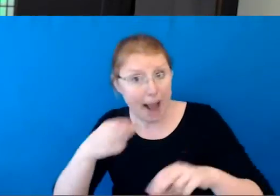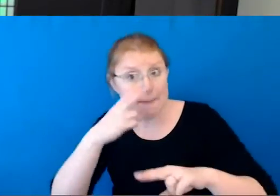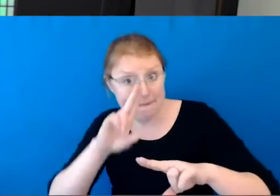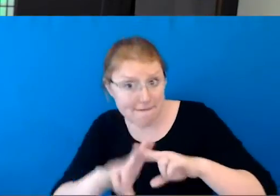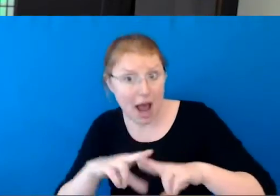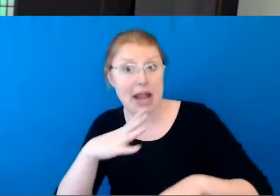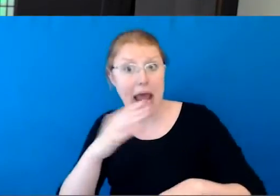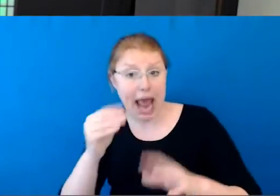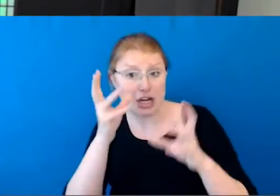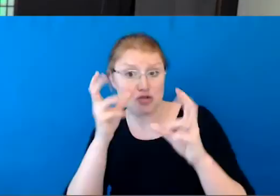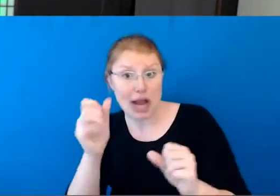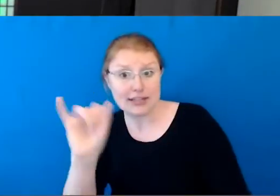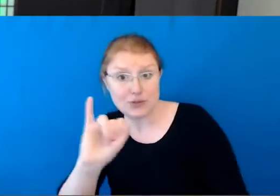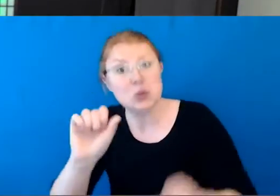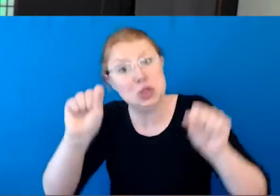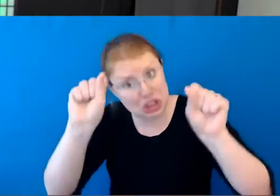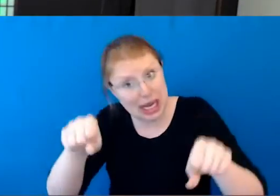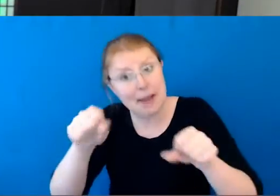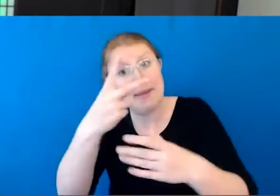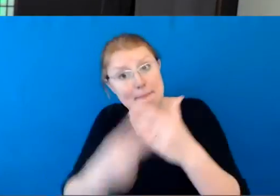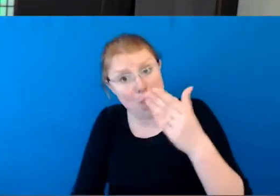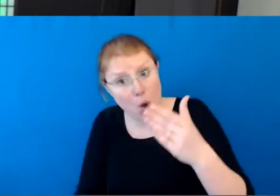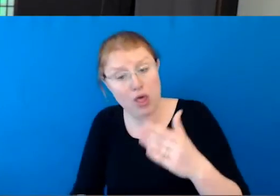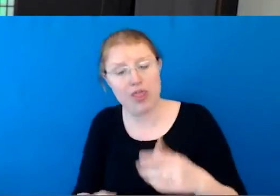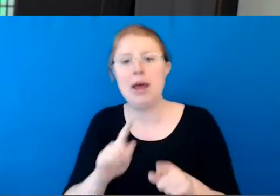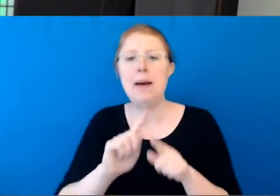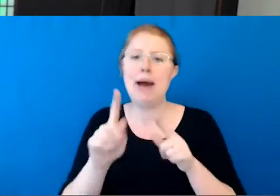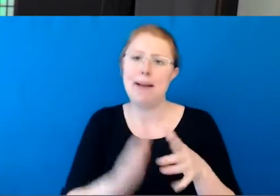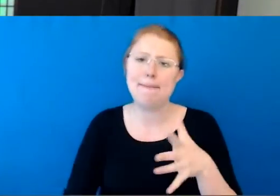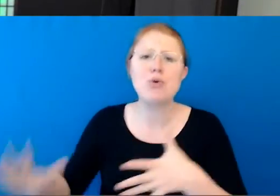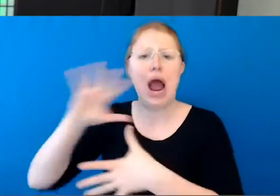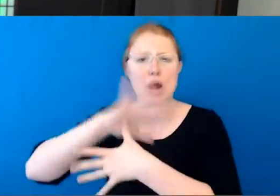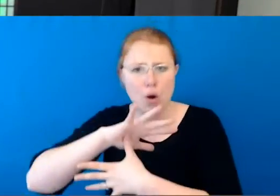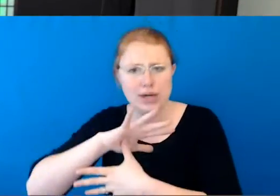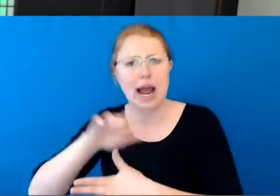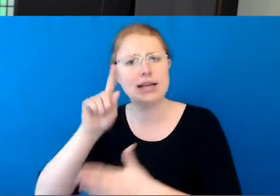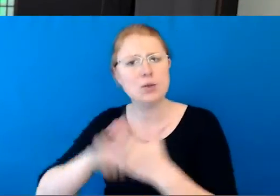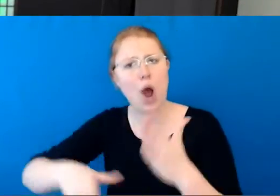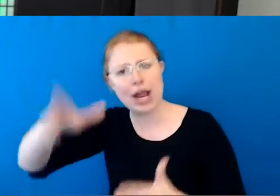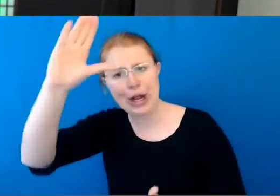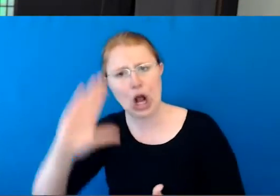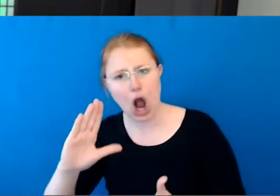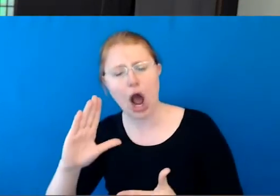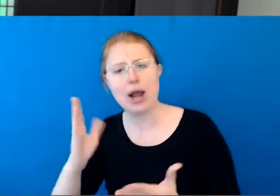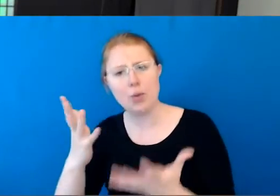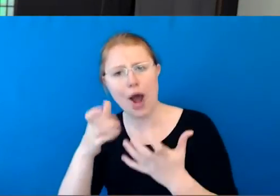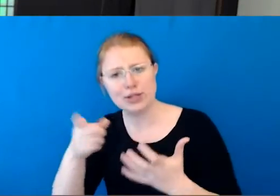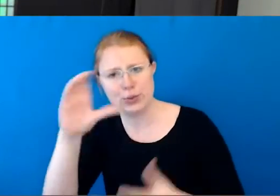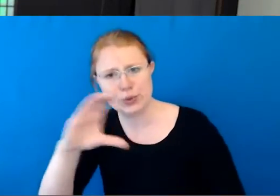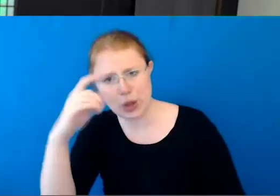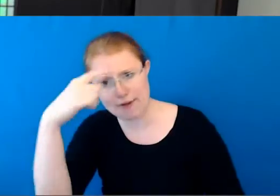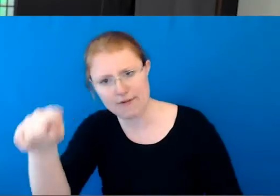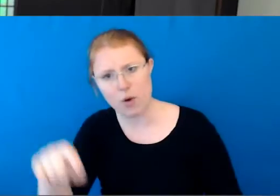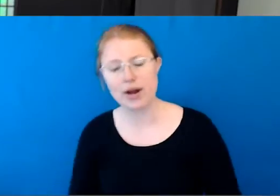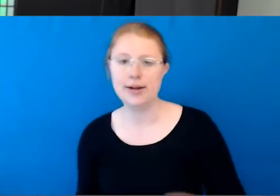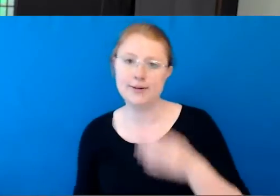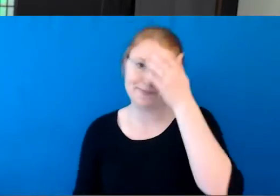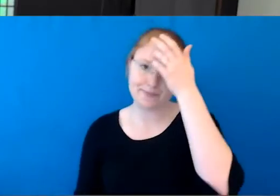that. But if you can find, you know, you ever heard of fool's